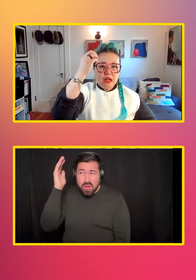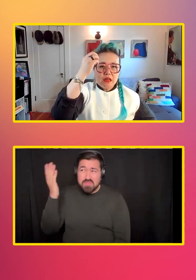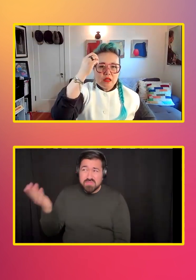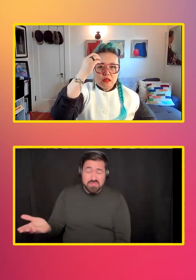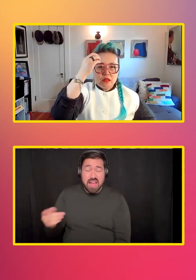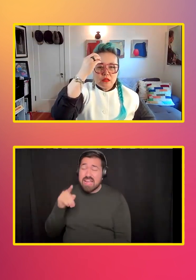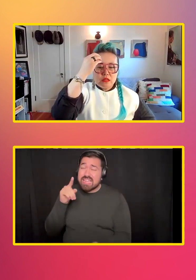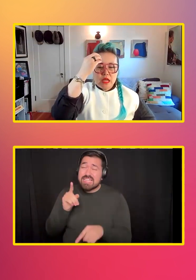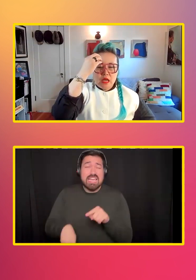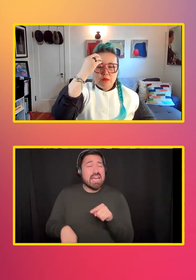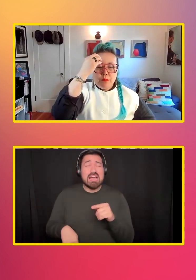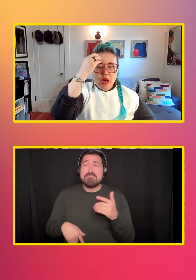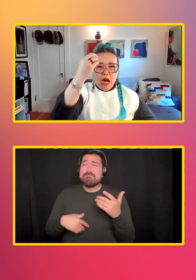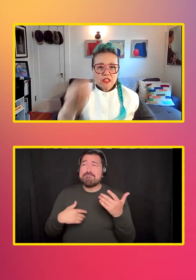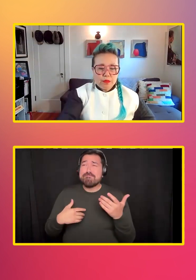I cannot